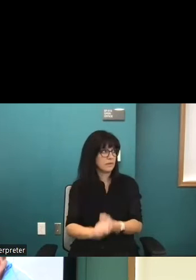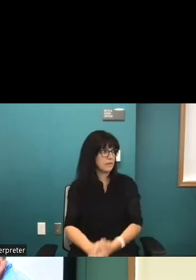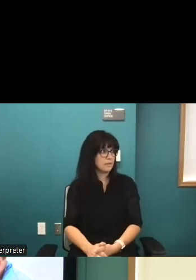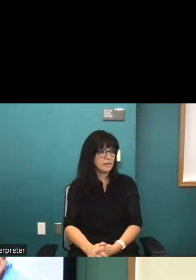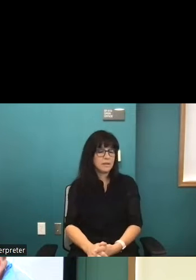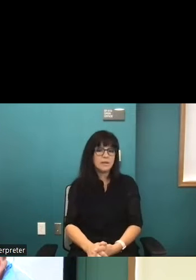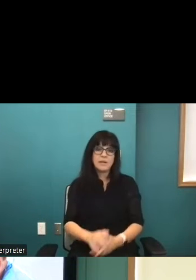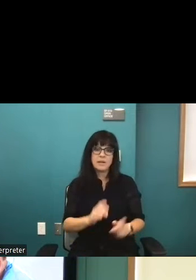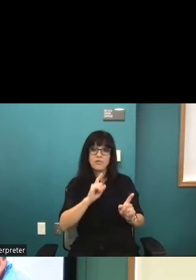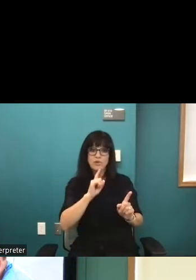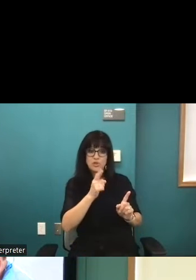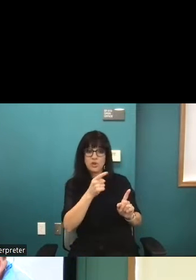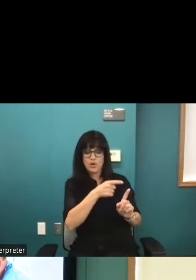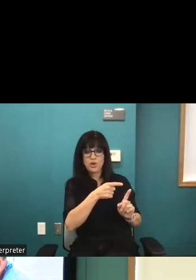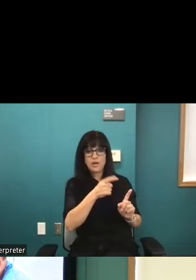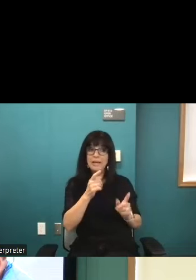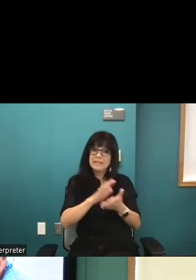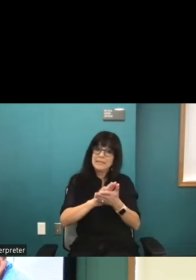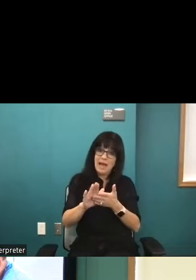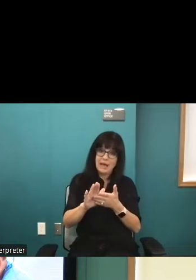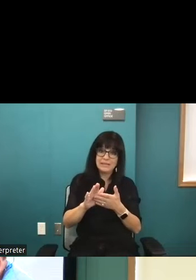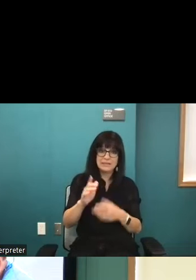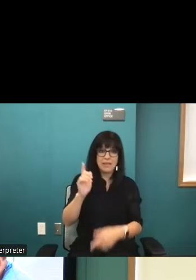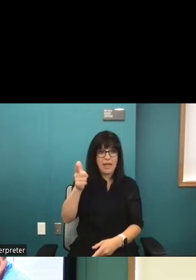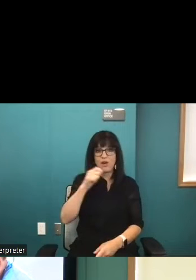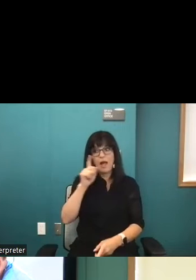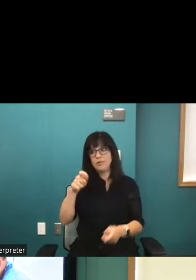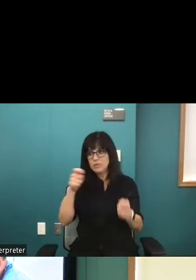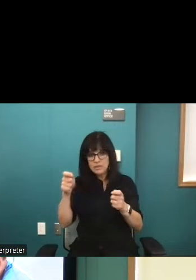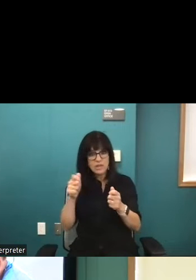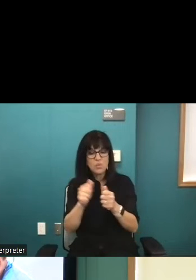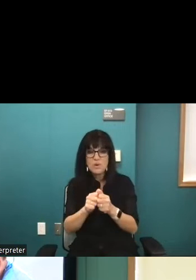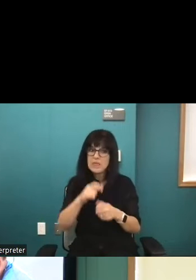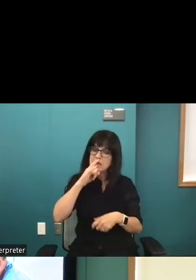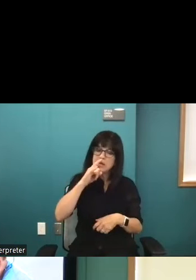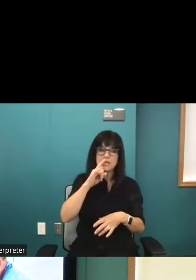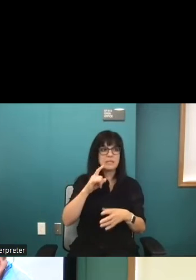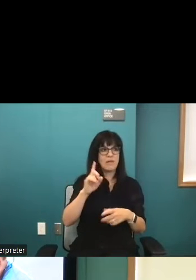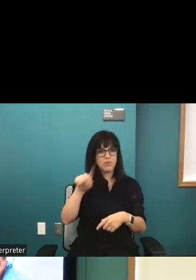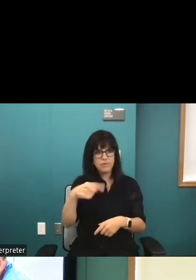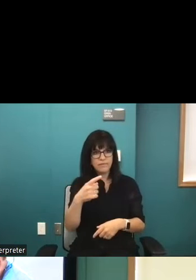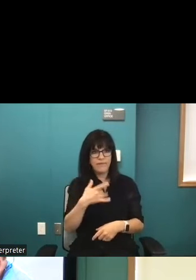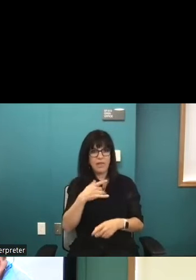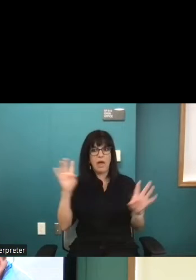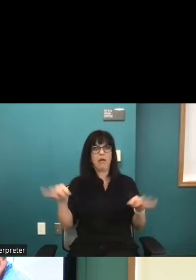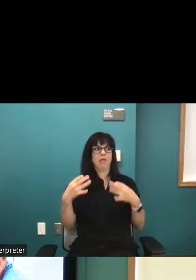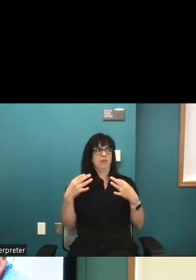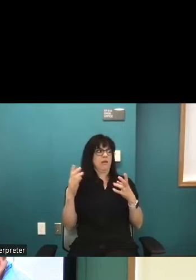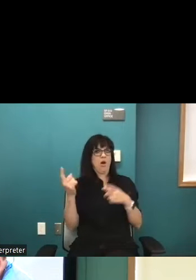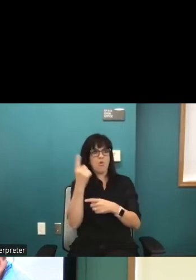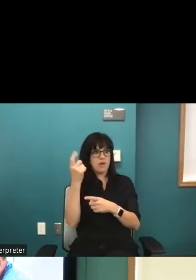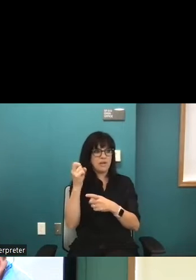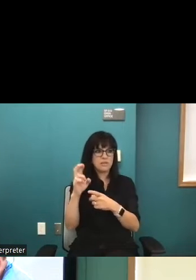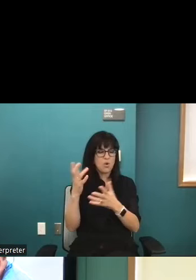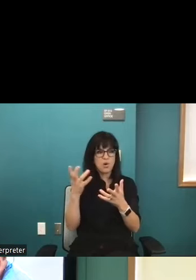in there. It definitely is nice though, in the long run, not having to deal with kids having to feel singled out or taking the receiver on and off, or